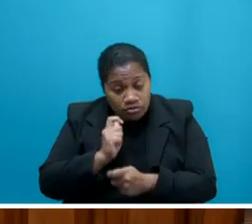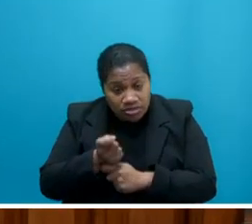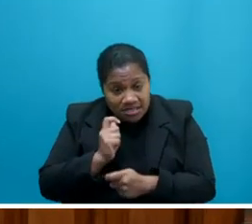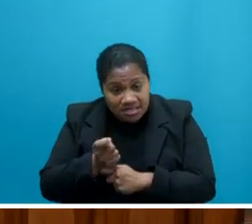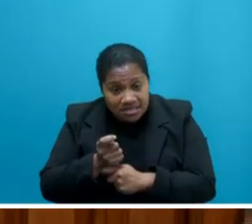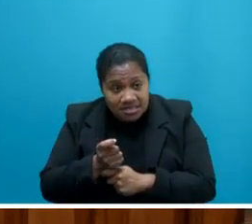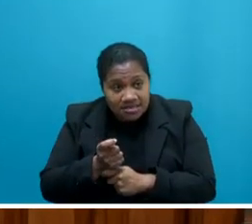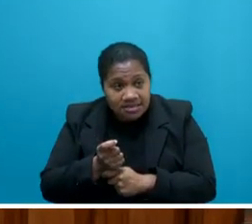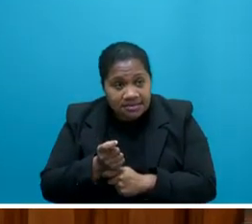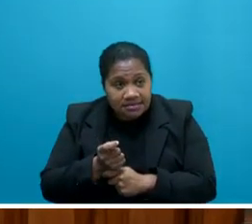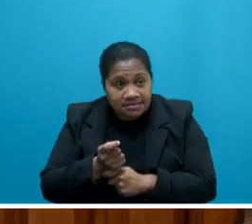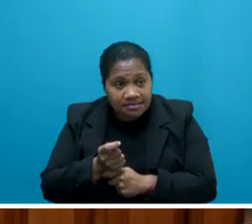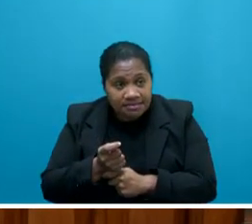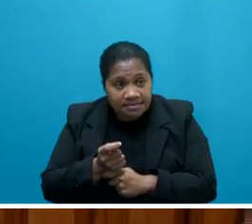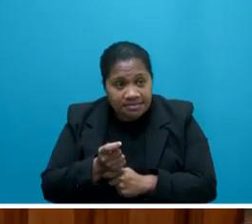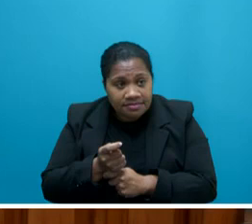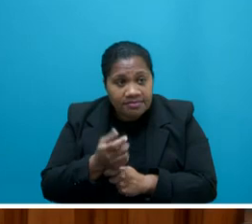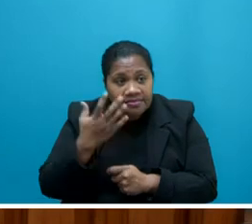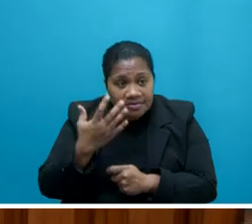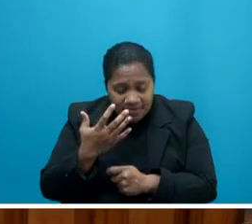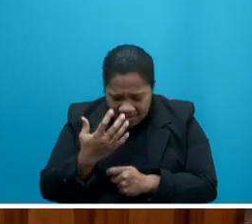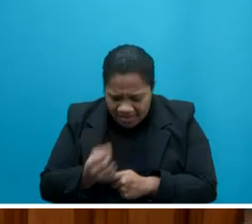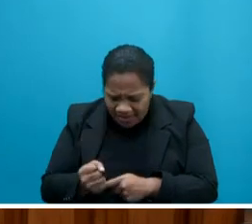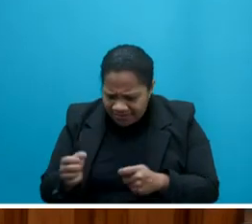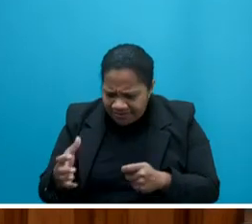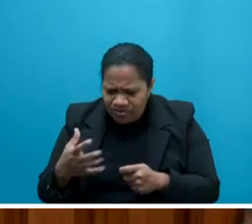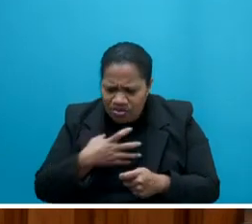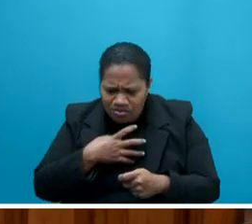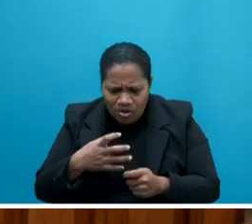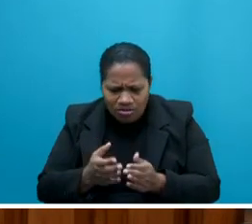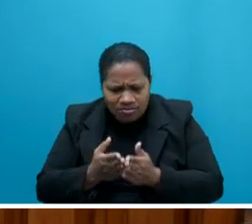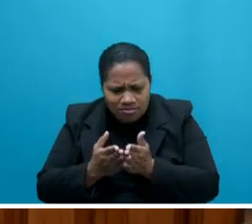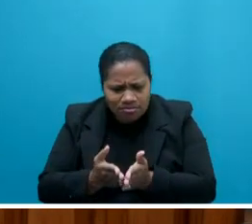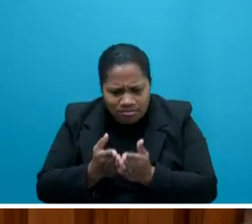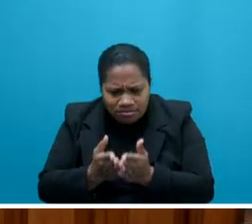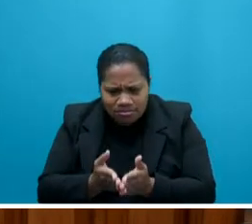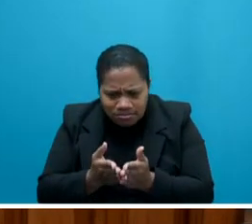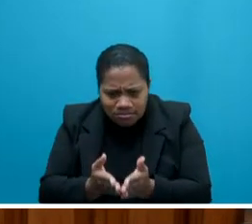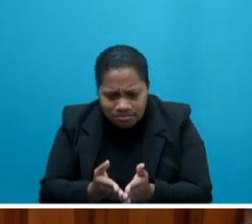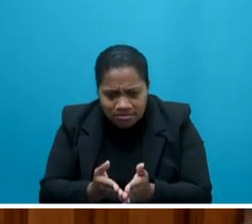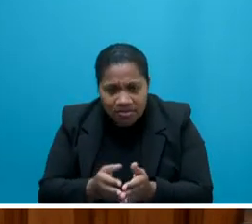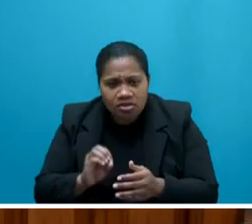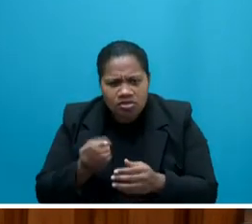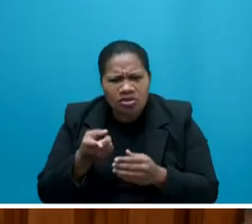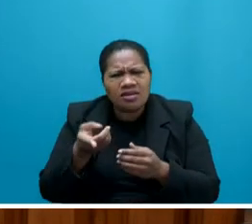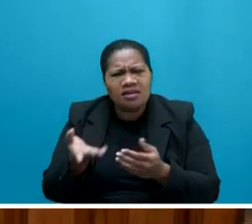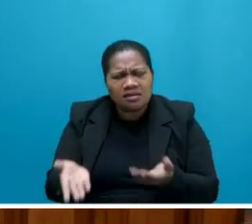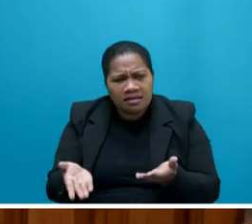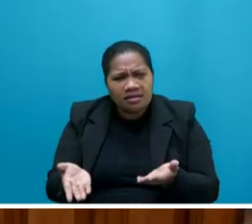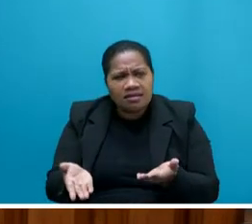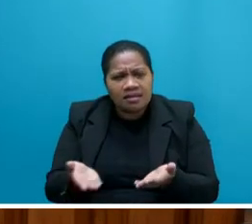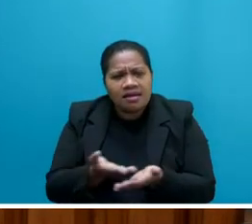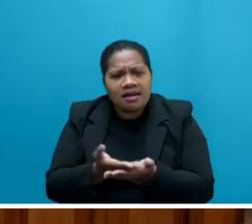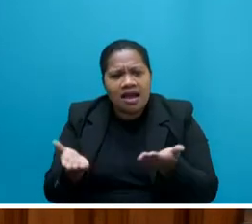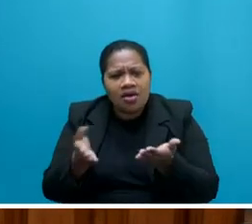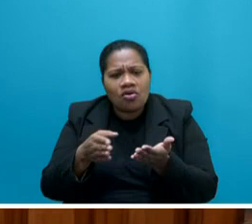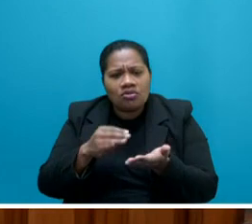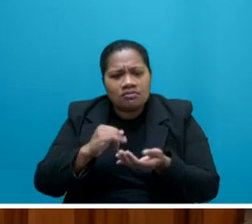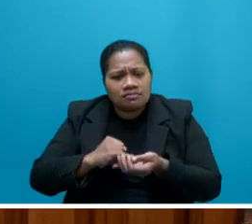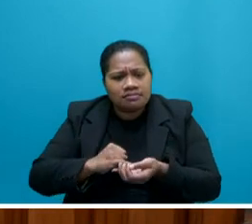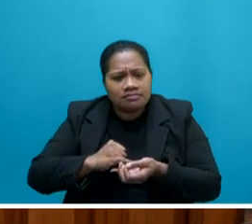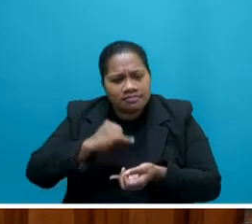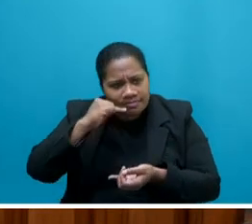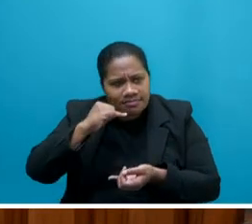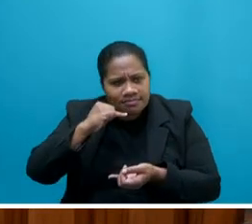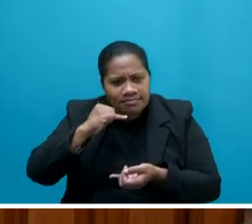vessels as numbers drop, unquote. That, Mr. Speaker, sir, is an evidence of how the increase in port charges have